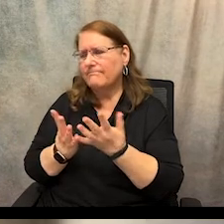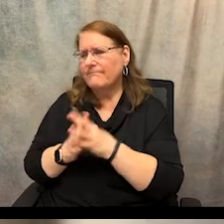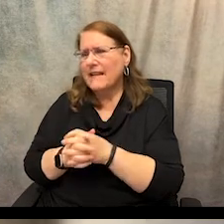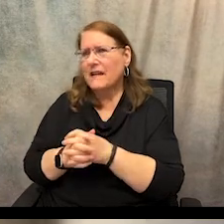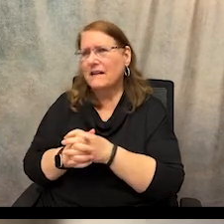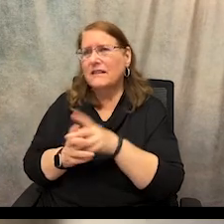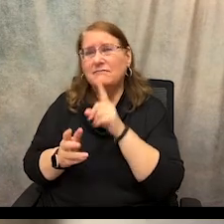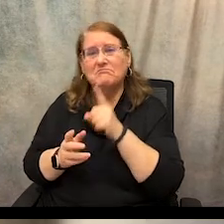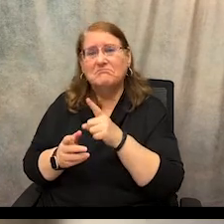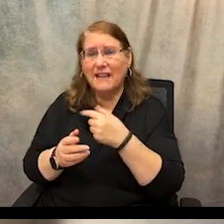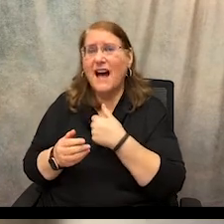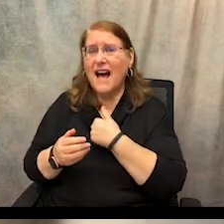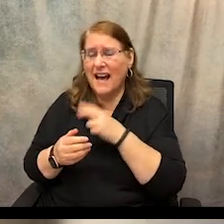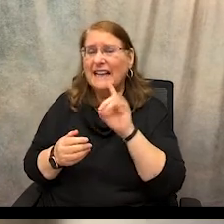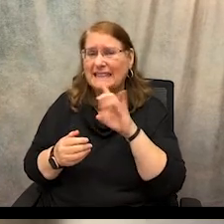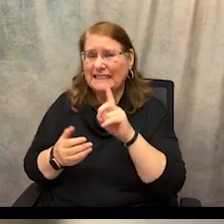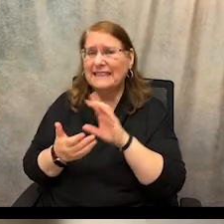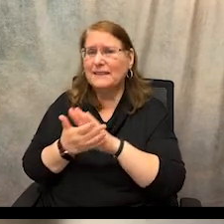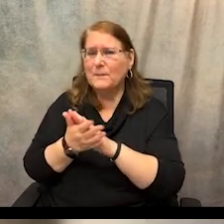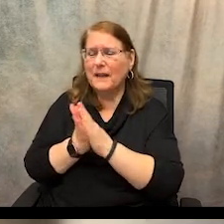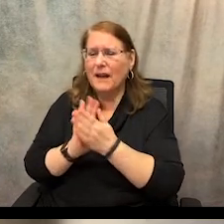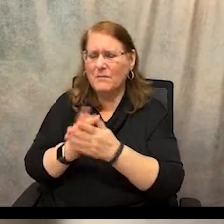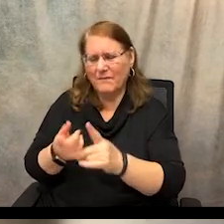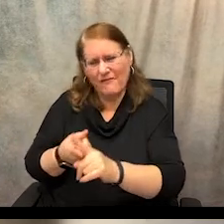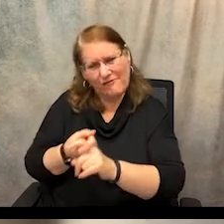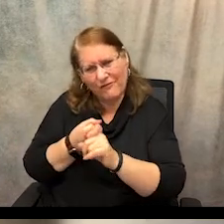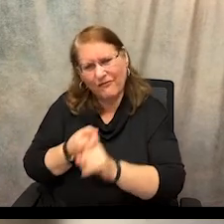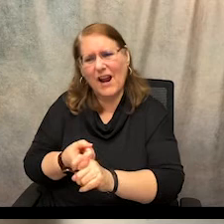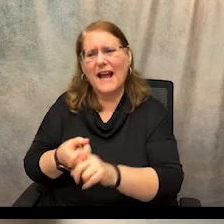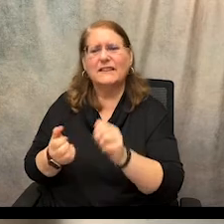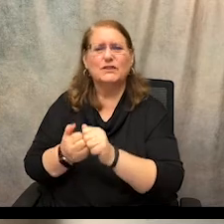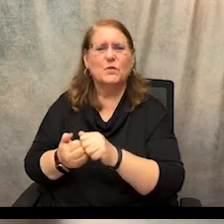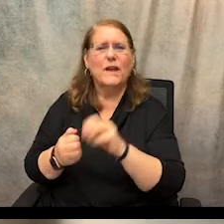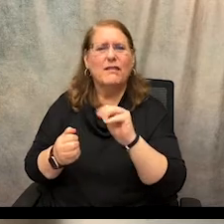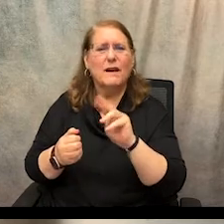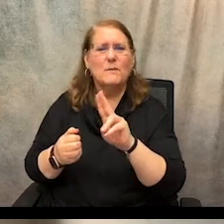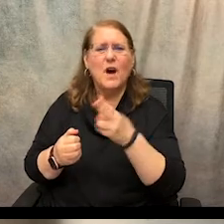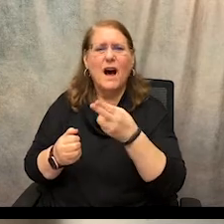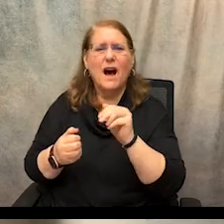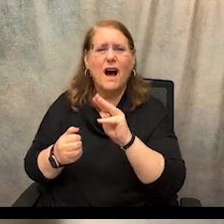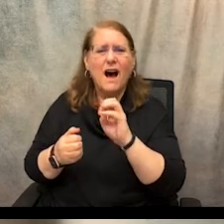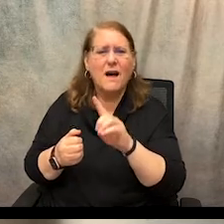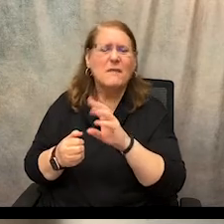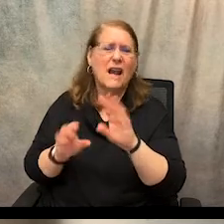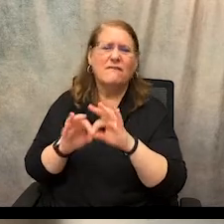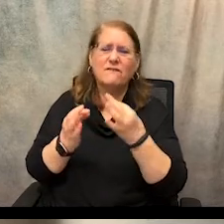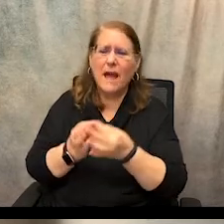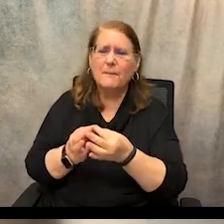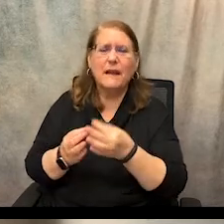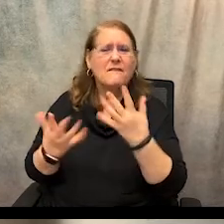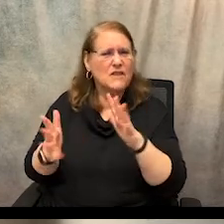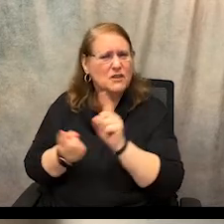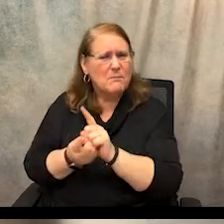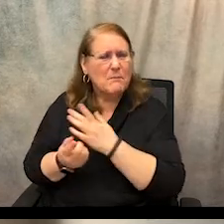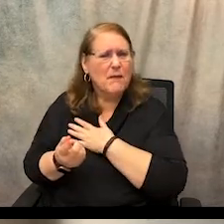The truth is that I became really friends with Muhammad and his family. They've met both of my parents. We've had meals